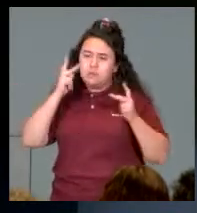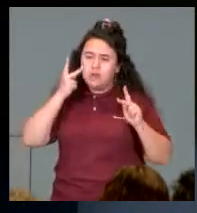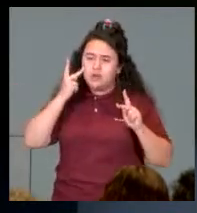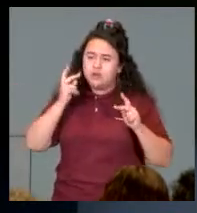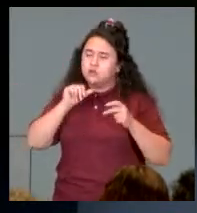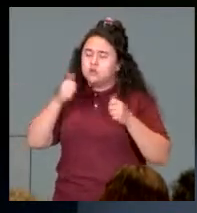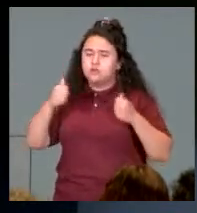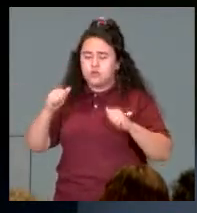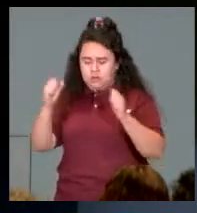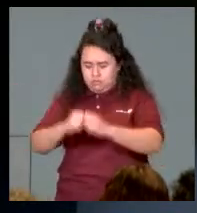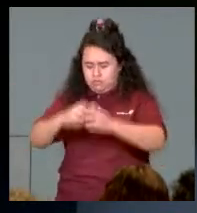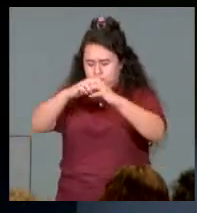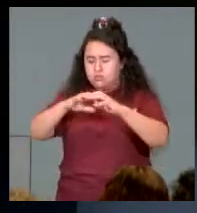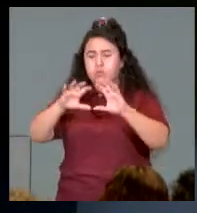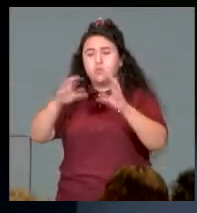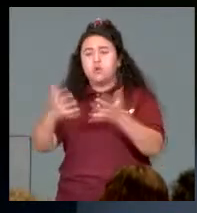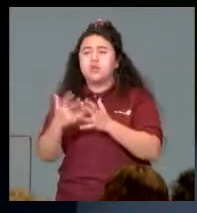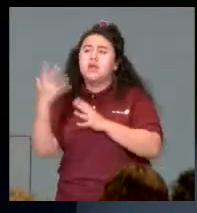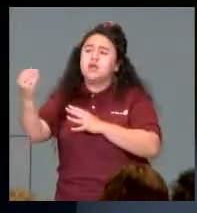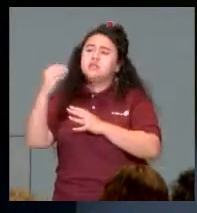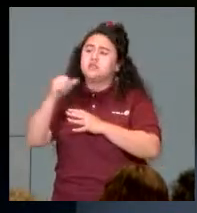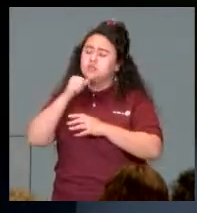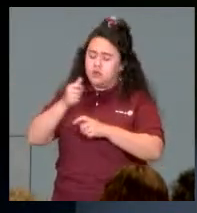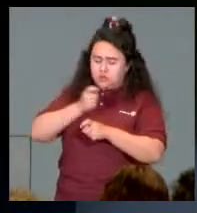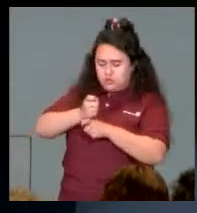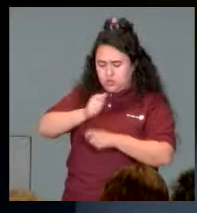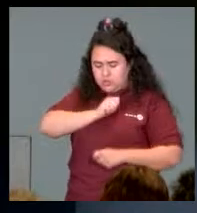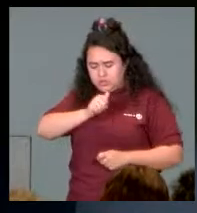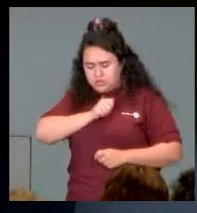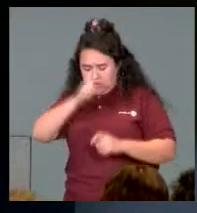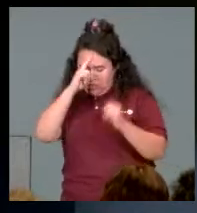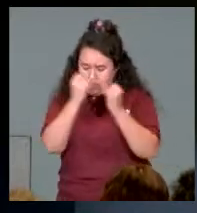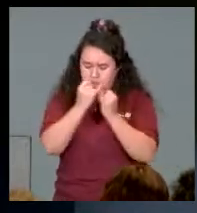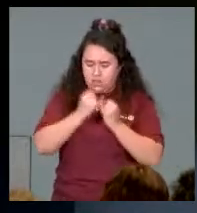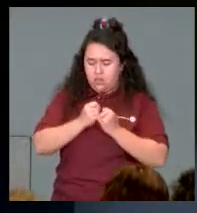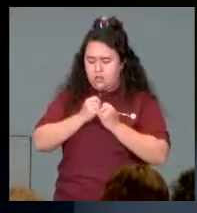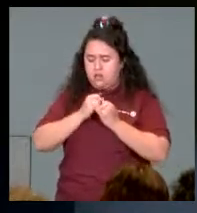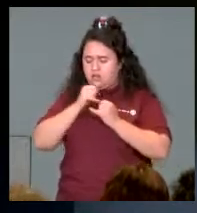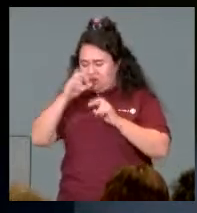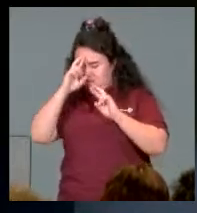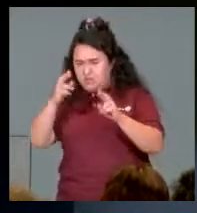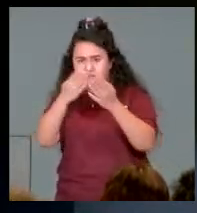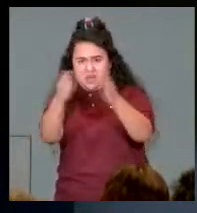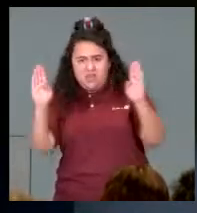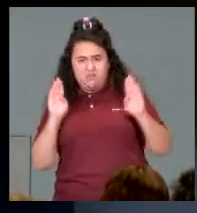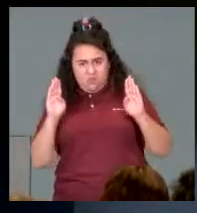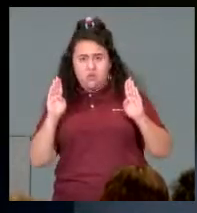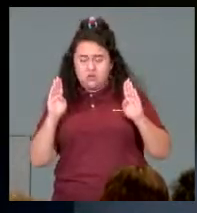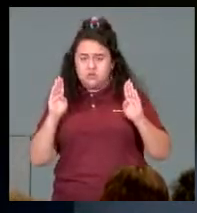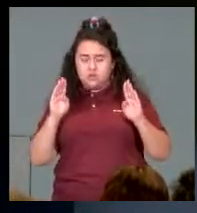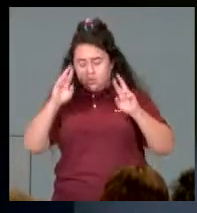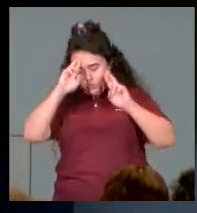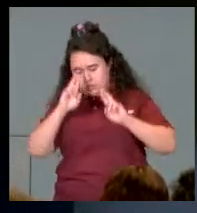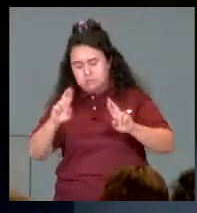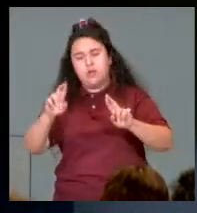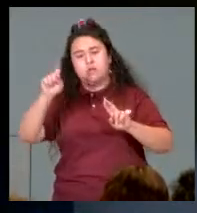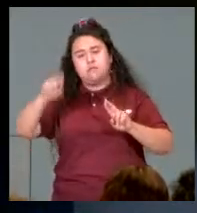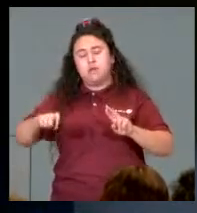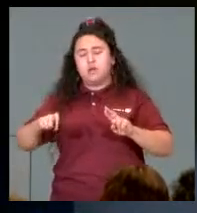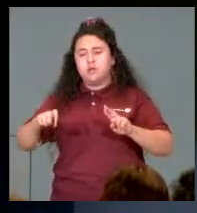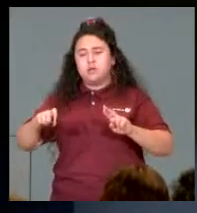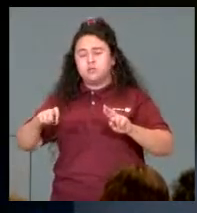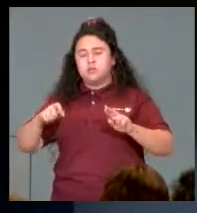try to recreate the earth outside. Don't tell jokes to yourself. Don't even talk disrespectfully to the four walls. Instead, unclench your fists and walk